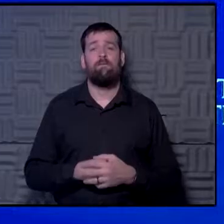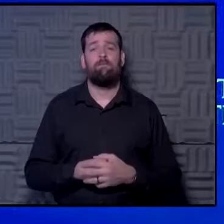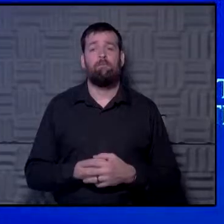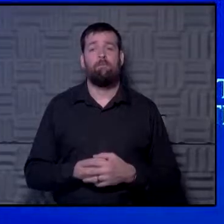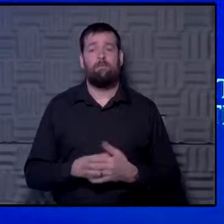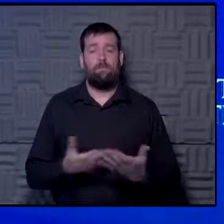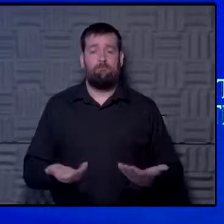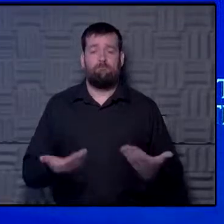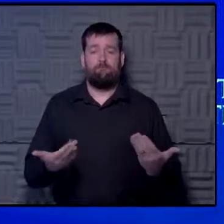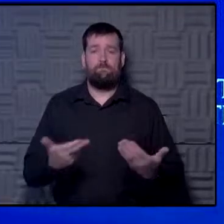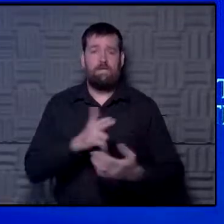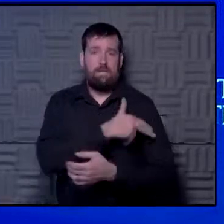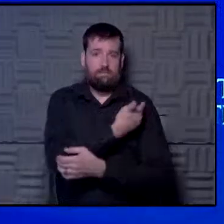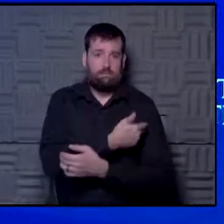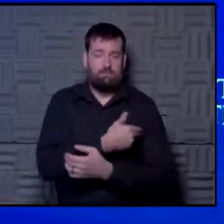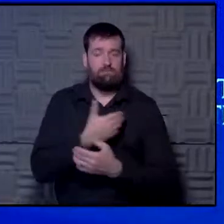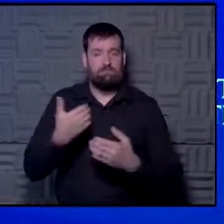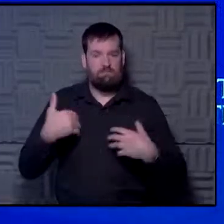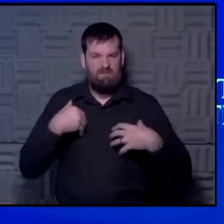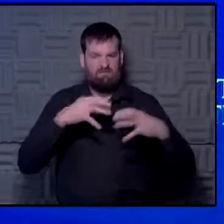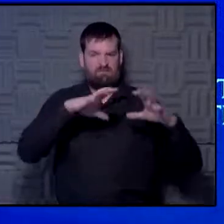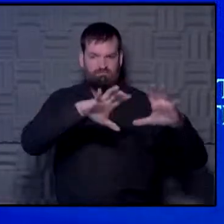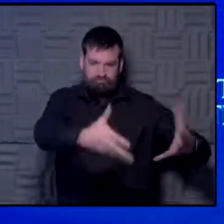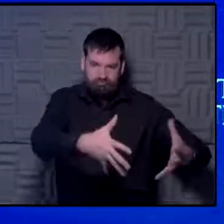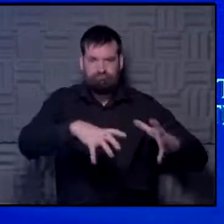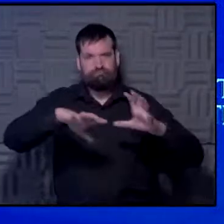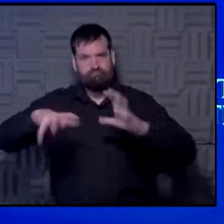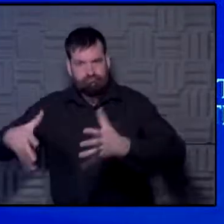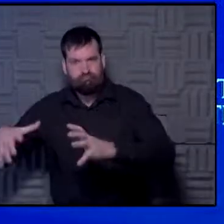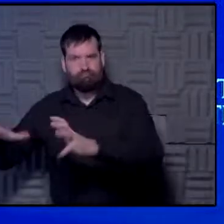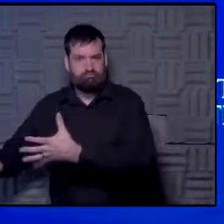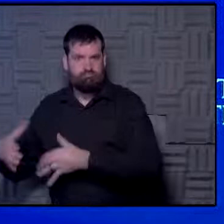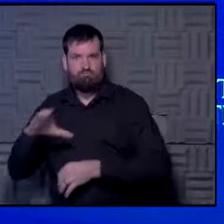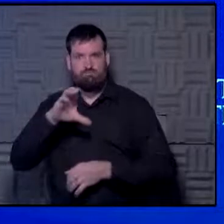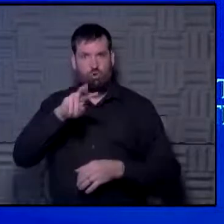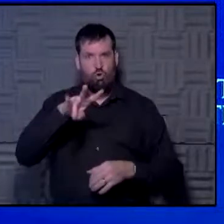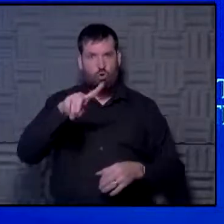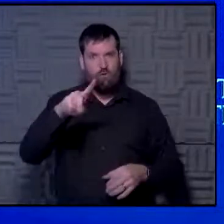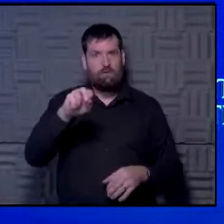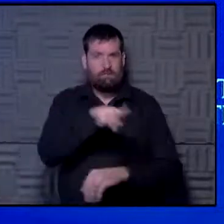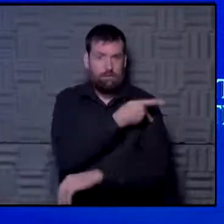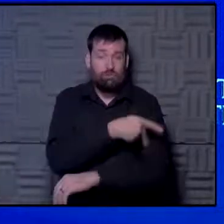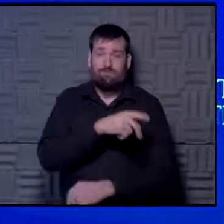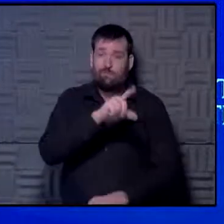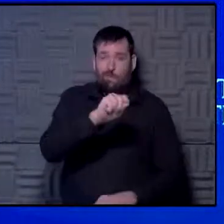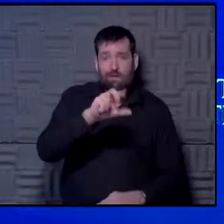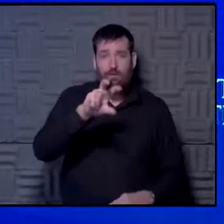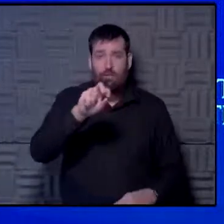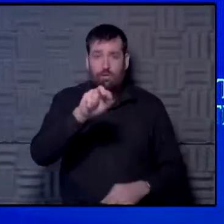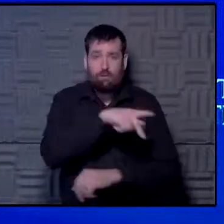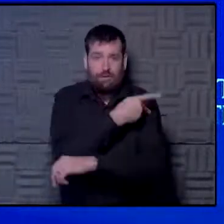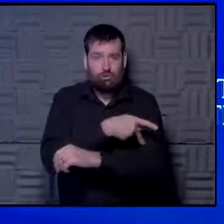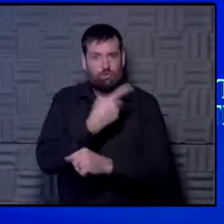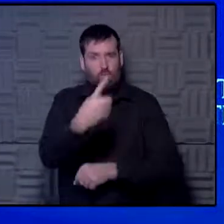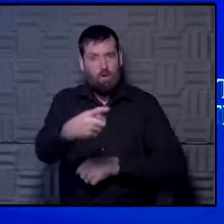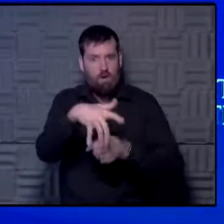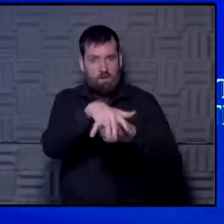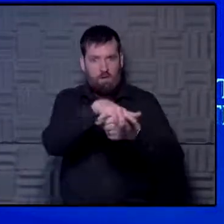our hospital, we have wards of COVID patients where we'll have, I don't know, 20 or 30 patients on one